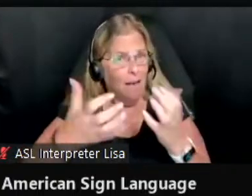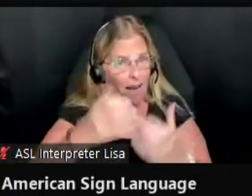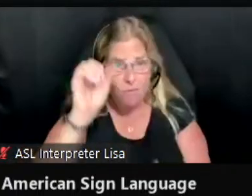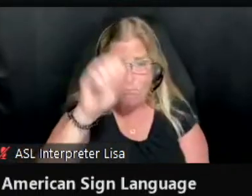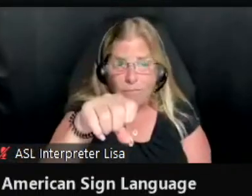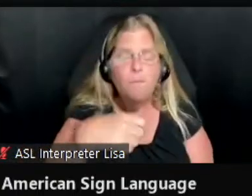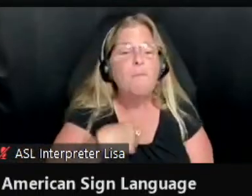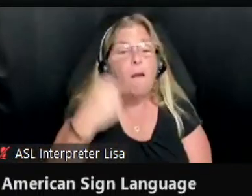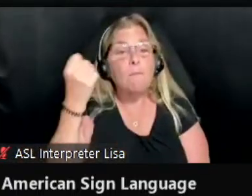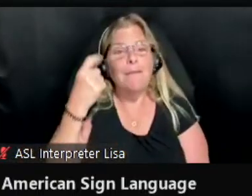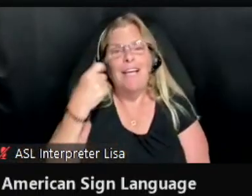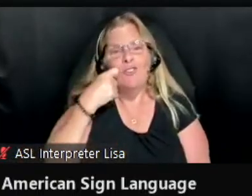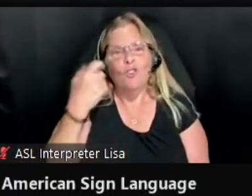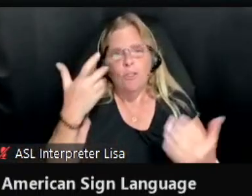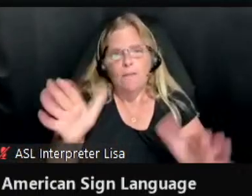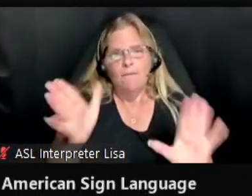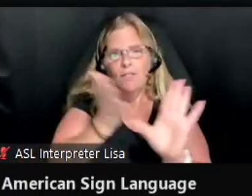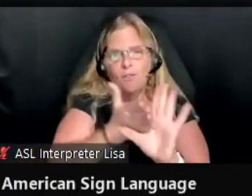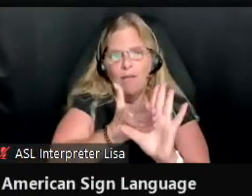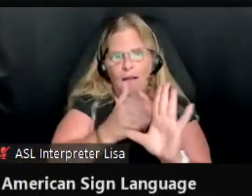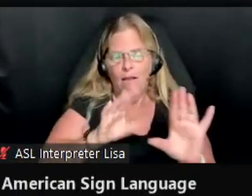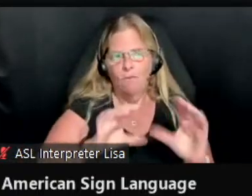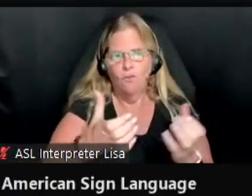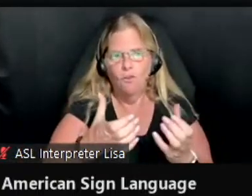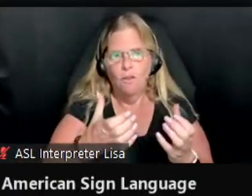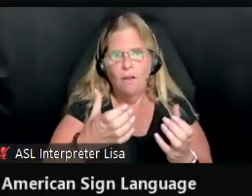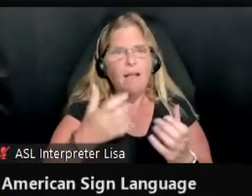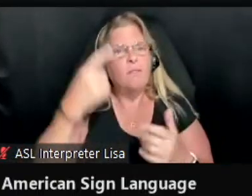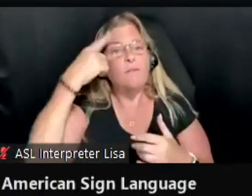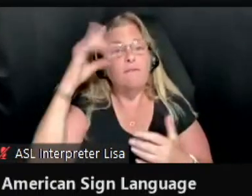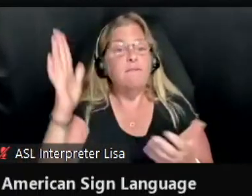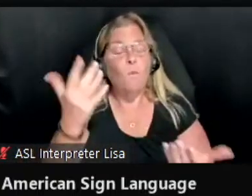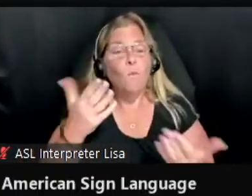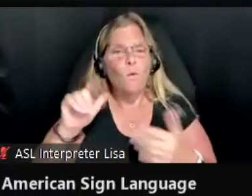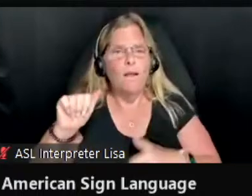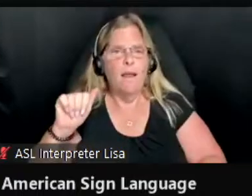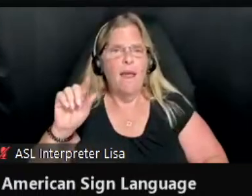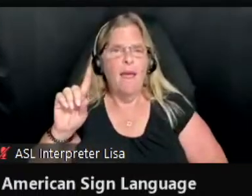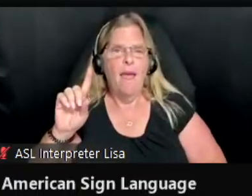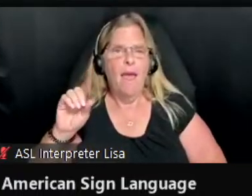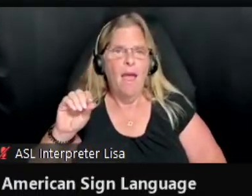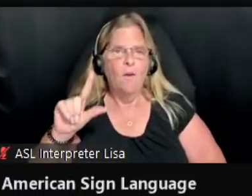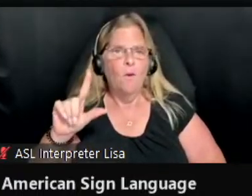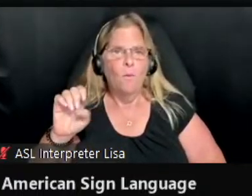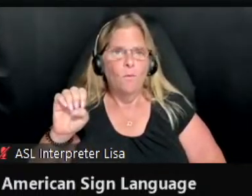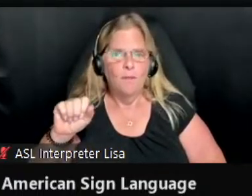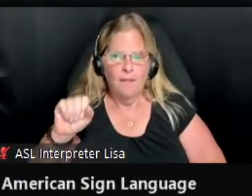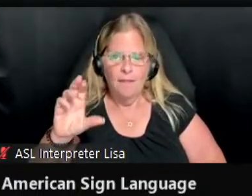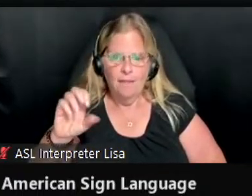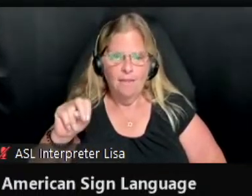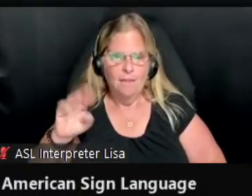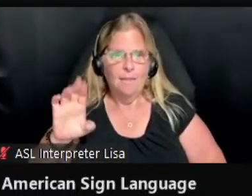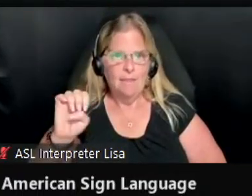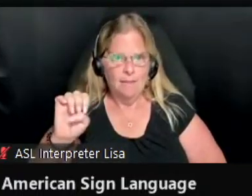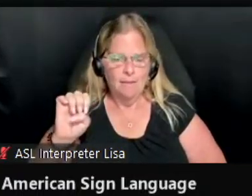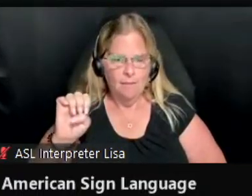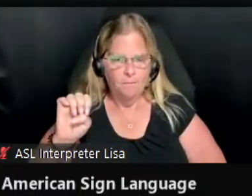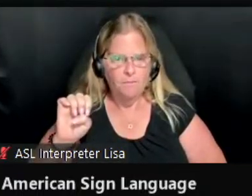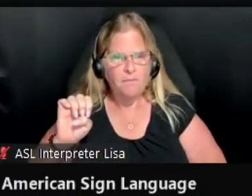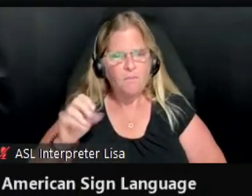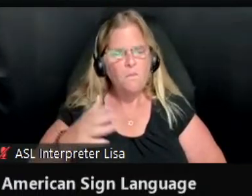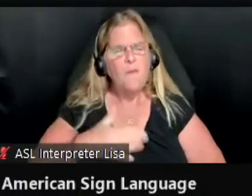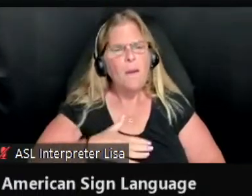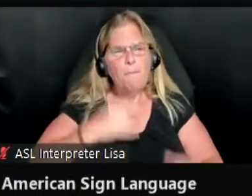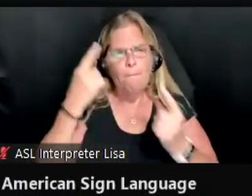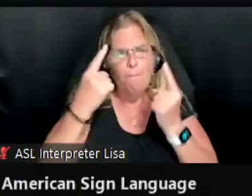finished a psychology class for adolescents, and I have shifted my thinking